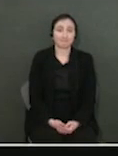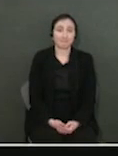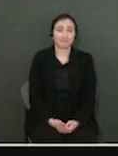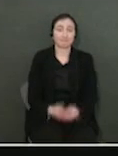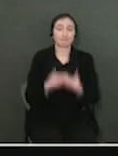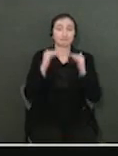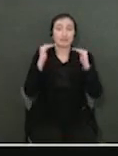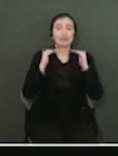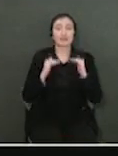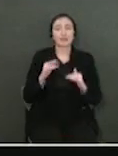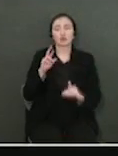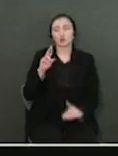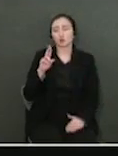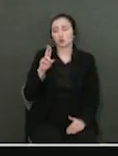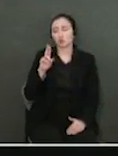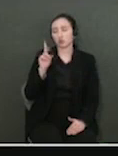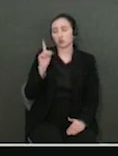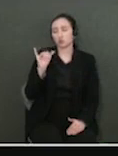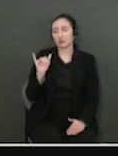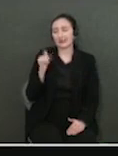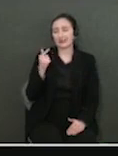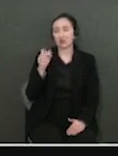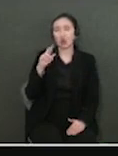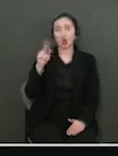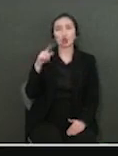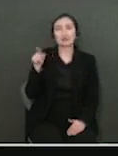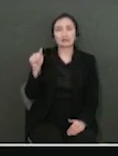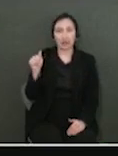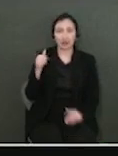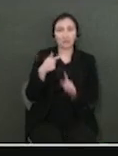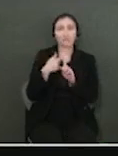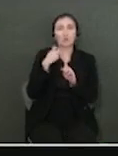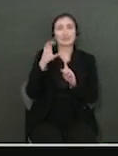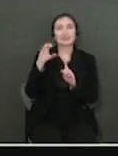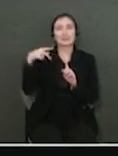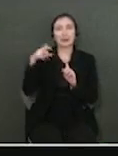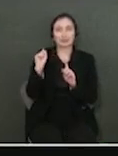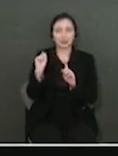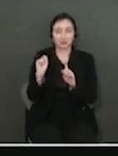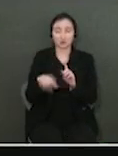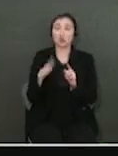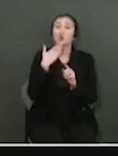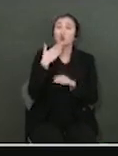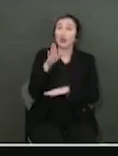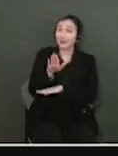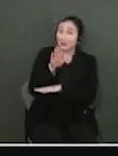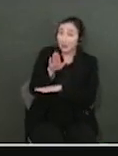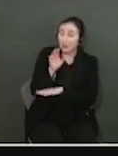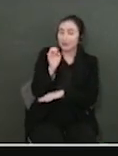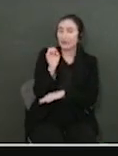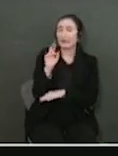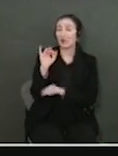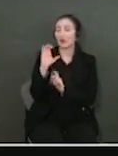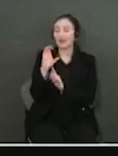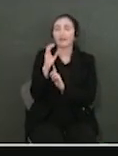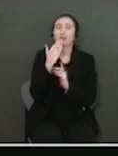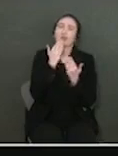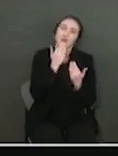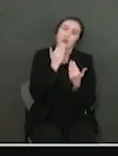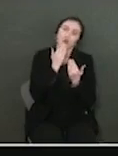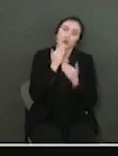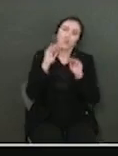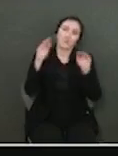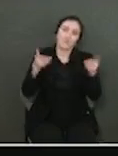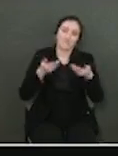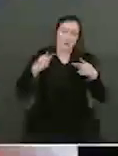Next up, we have Rudy Gadesa from CPS Energy. Good afternoon, and Eric, thank you for inviting us on again